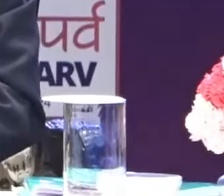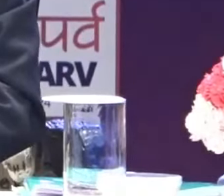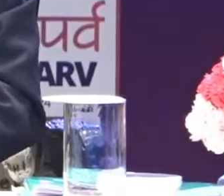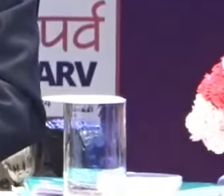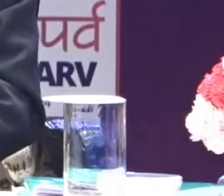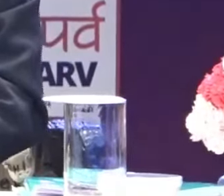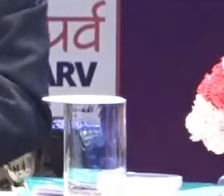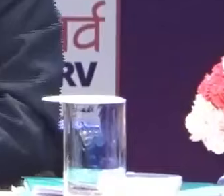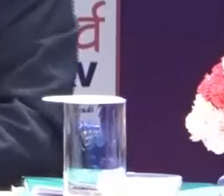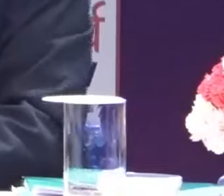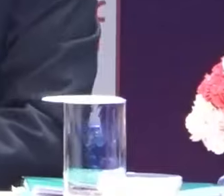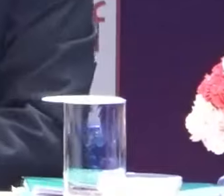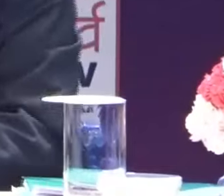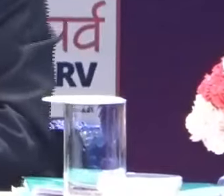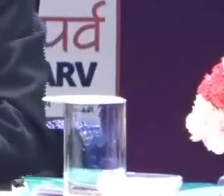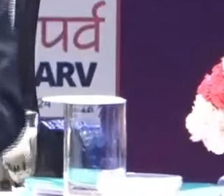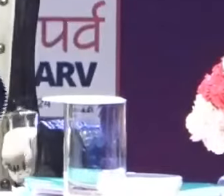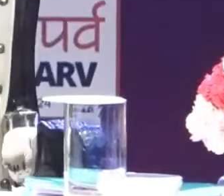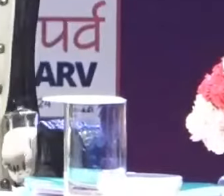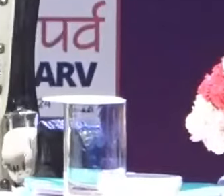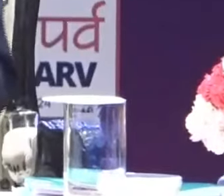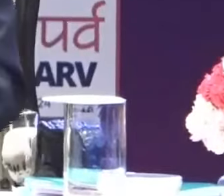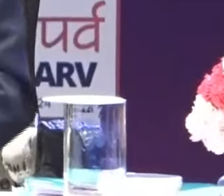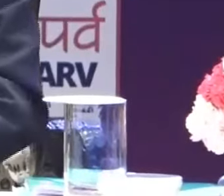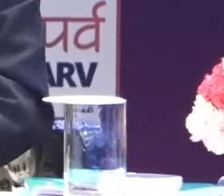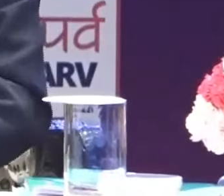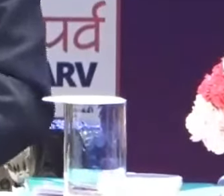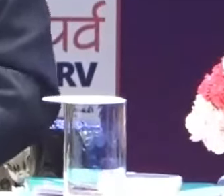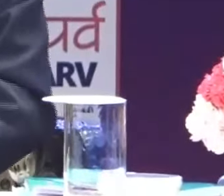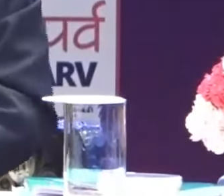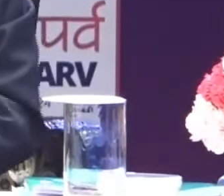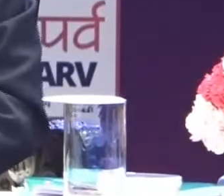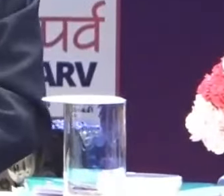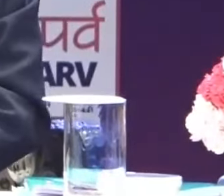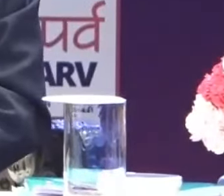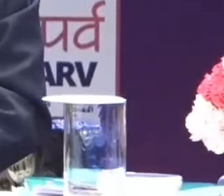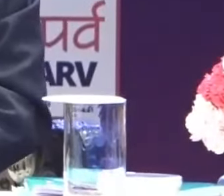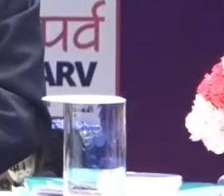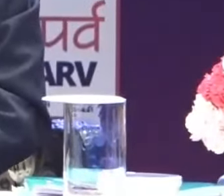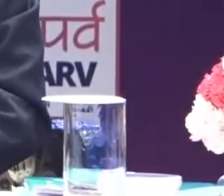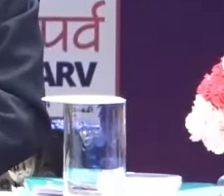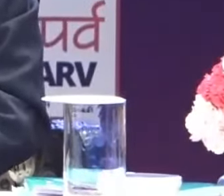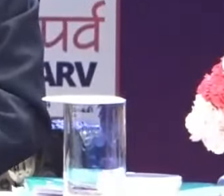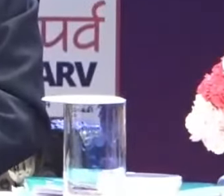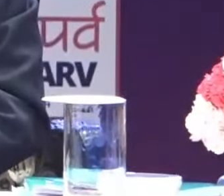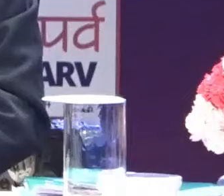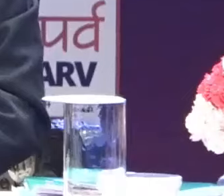phases. How do we go about it? Is that what has been the magnitude, what has been